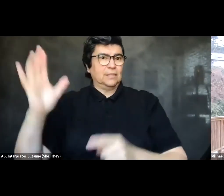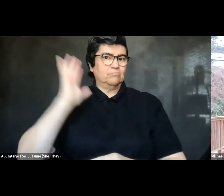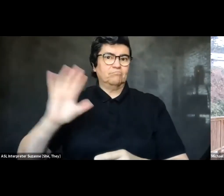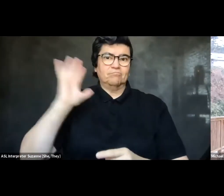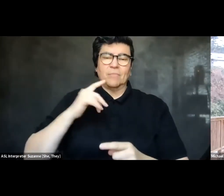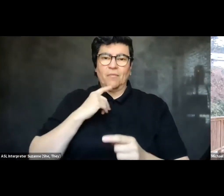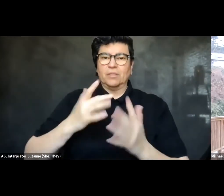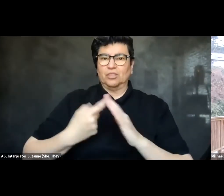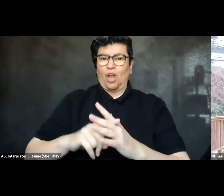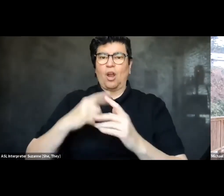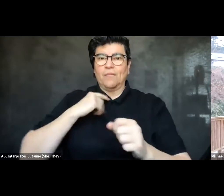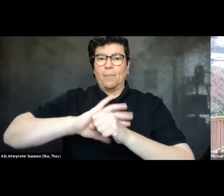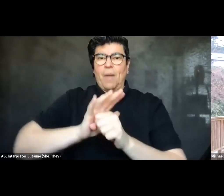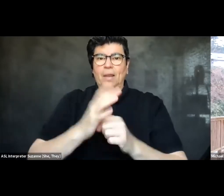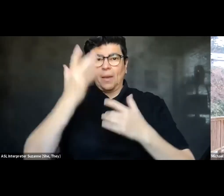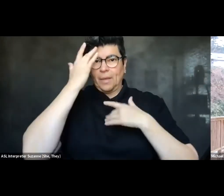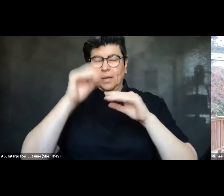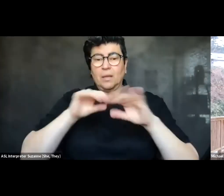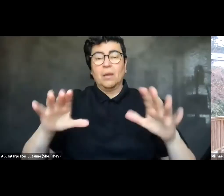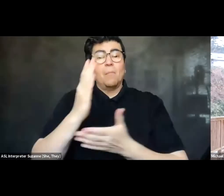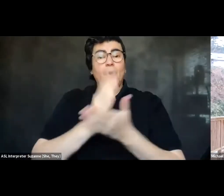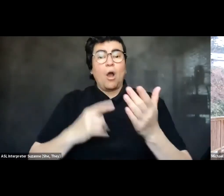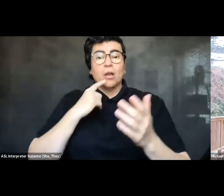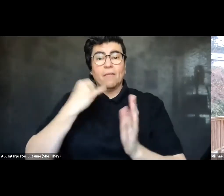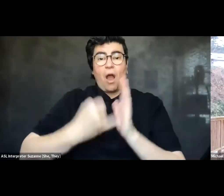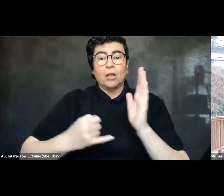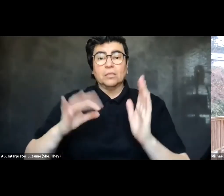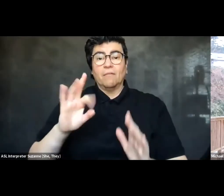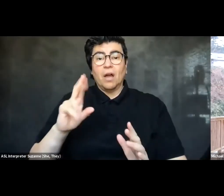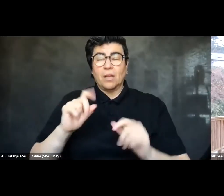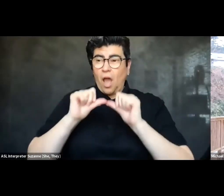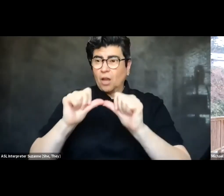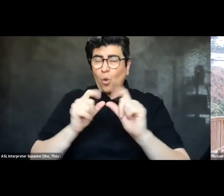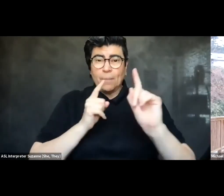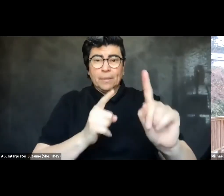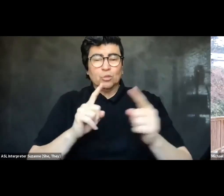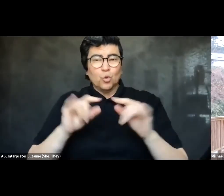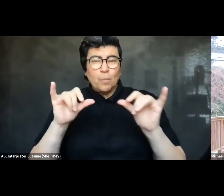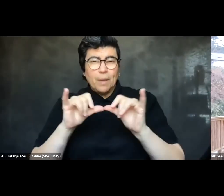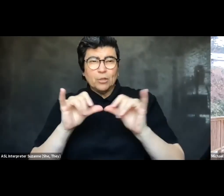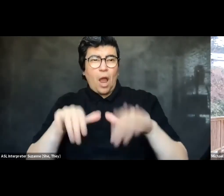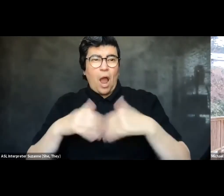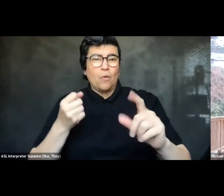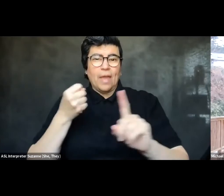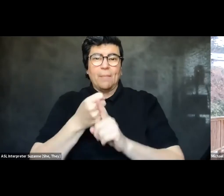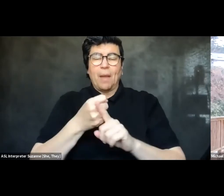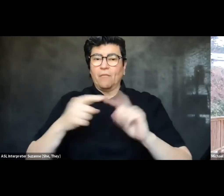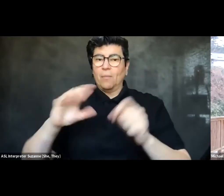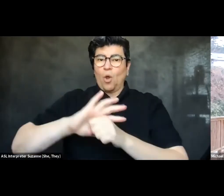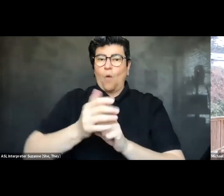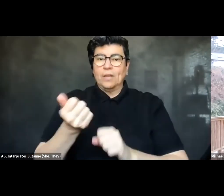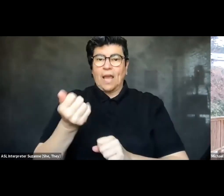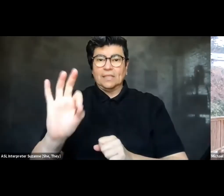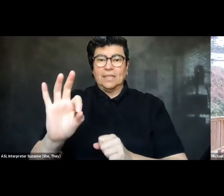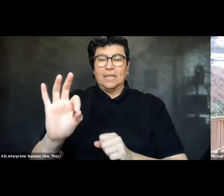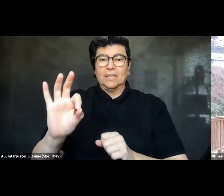pandemic. And as a part of ArtsFund's ongoing mission to measure the impacts from the COVID-19